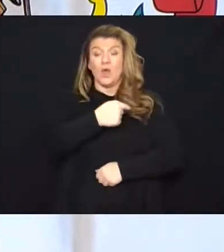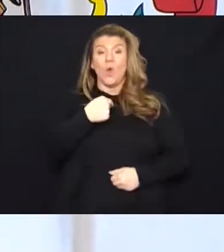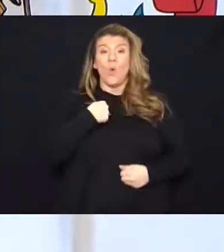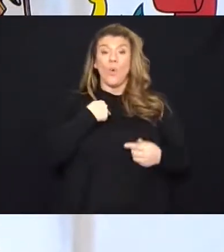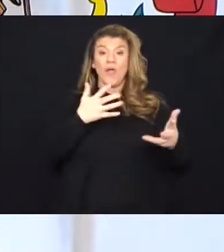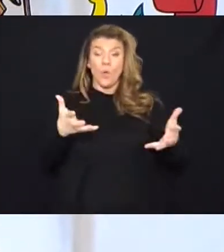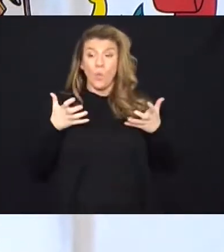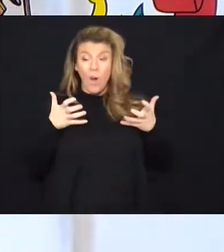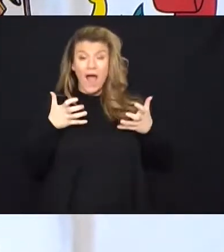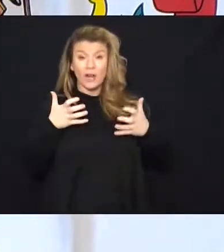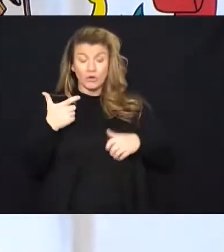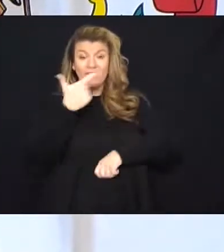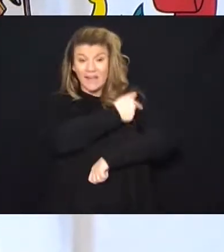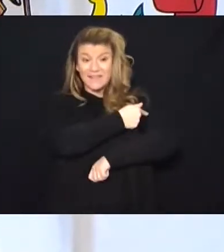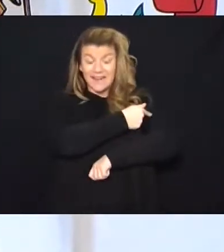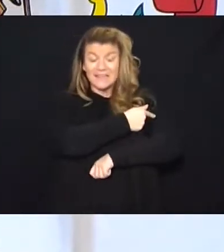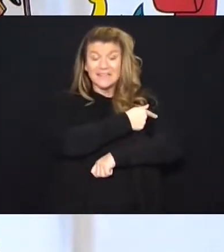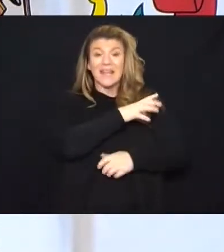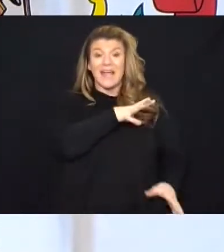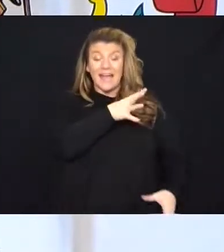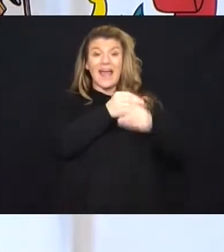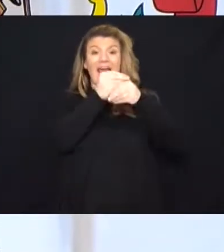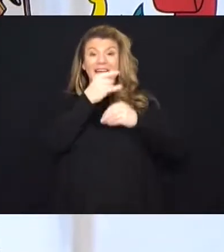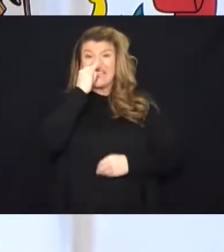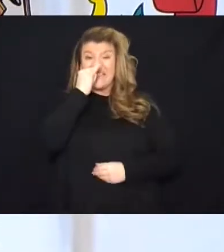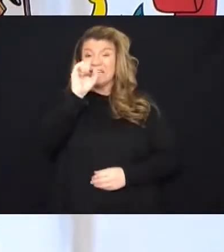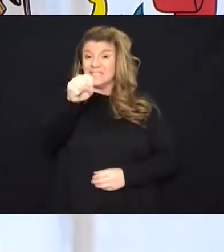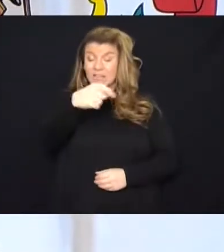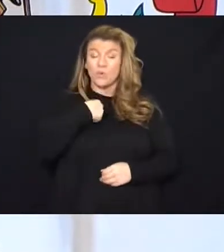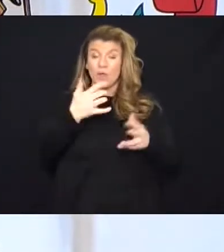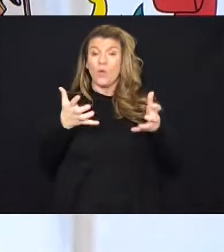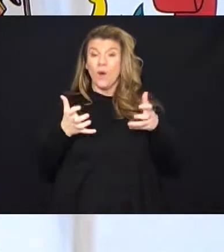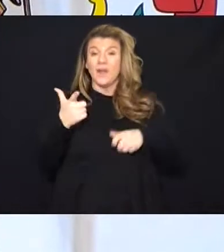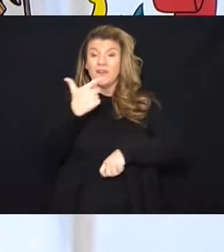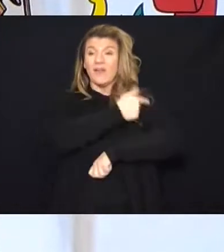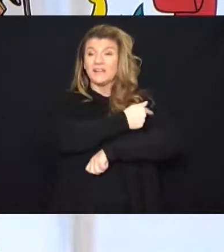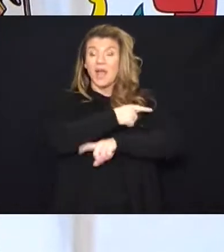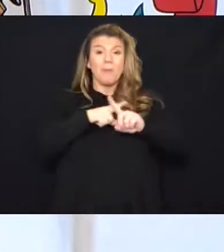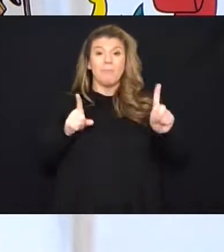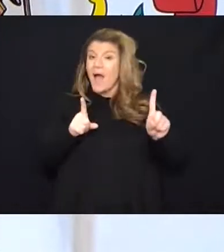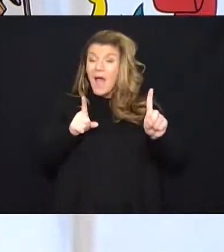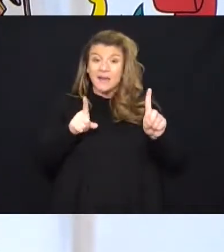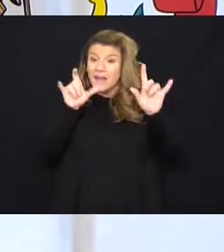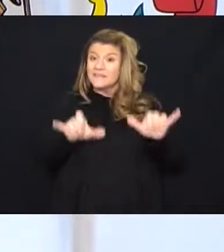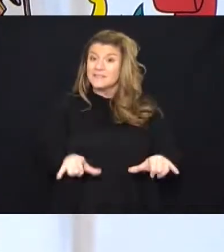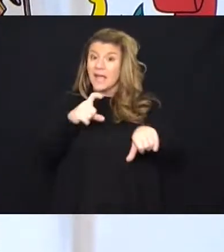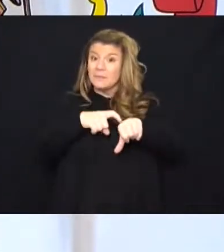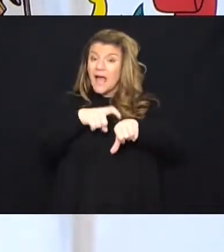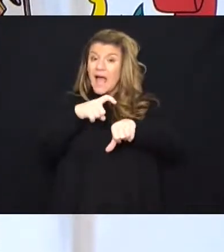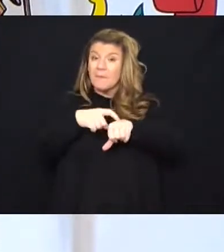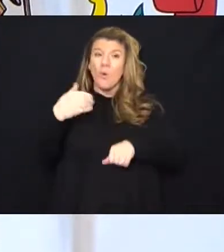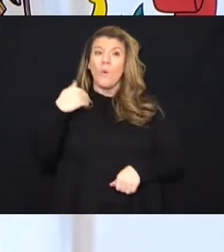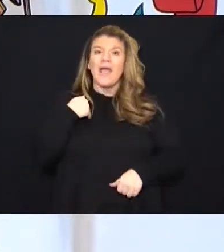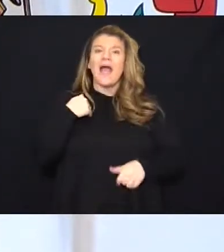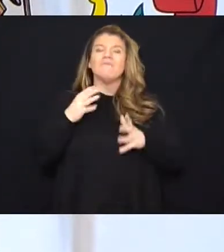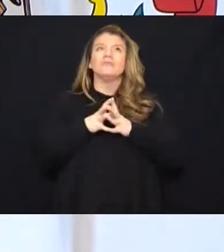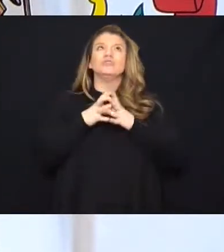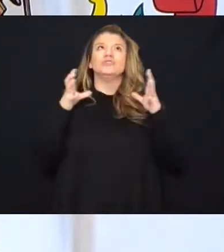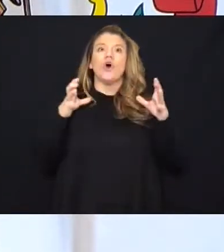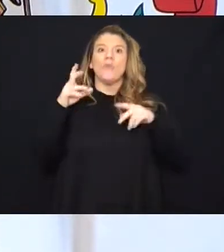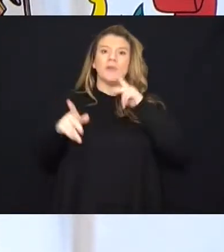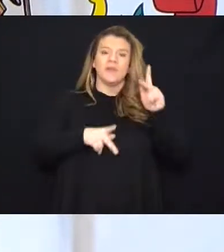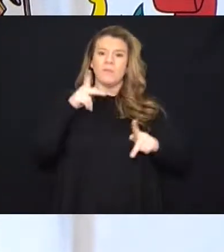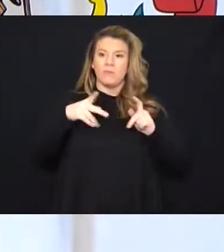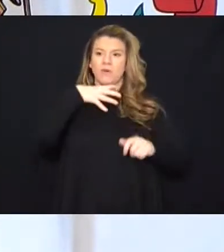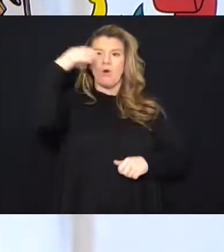vaccinated, especially the kids and everything. We want to get you vaccinated and everything, but at the same time, we've got so many people of our